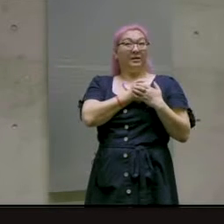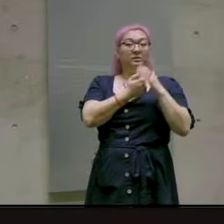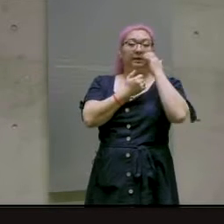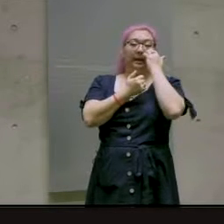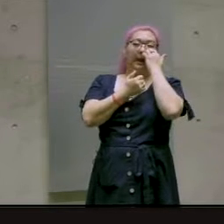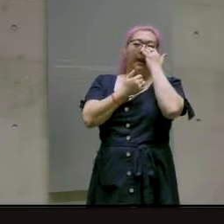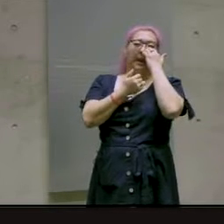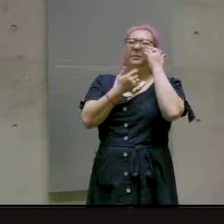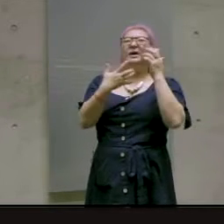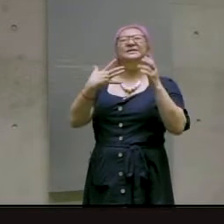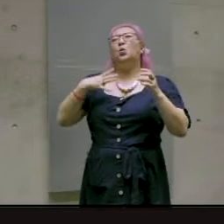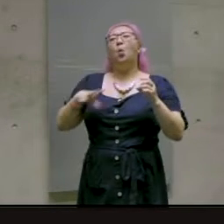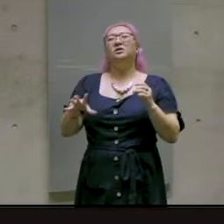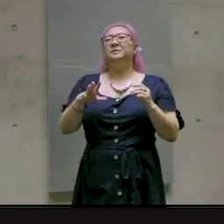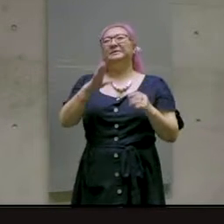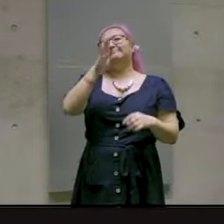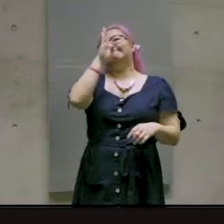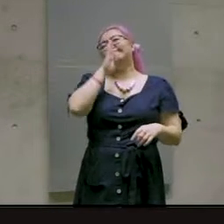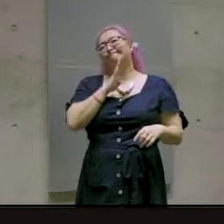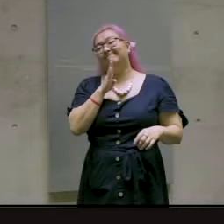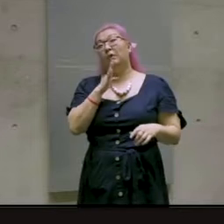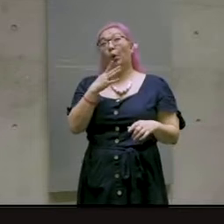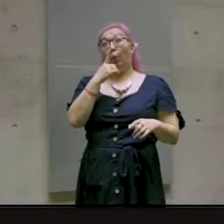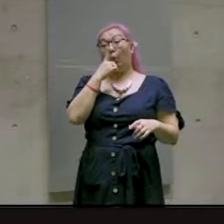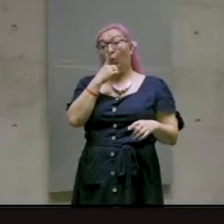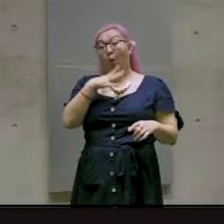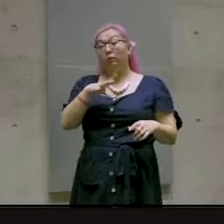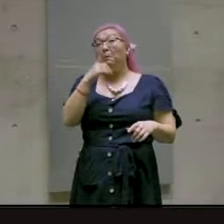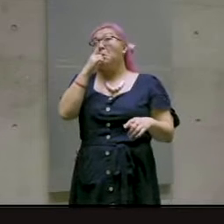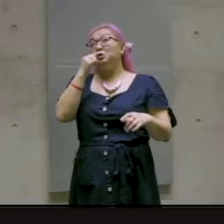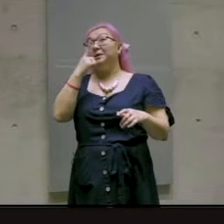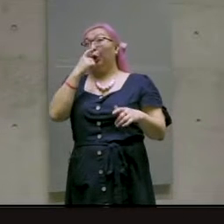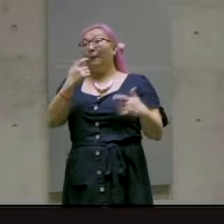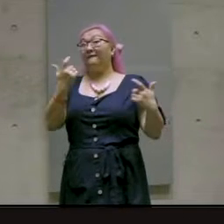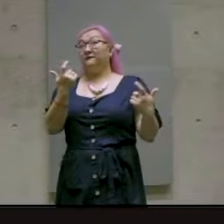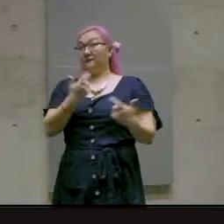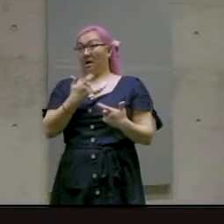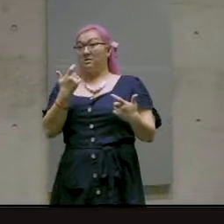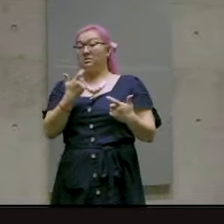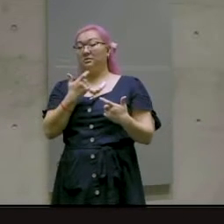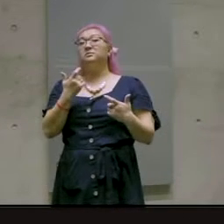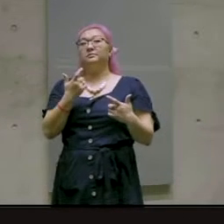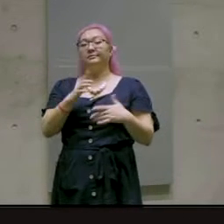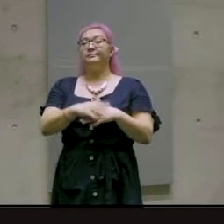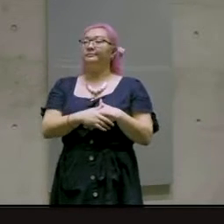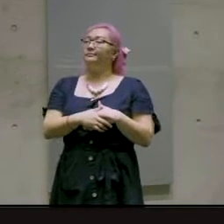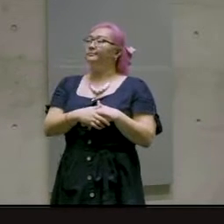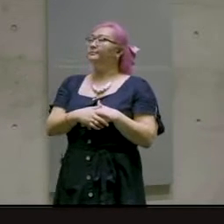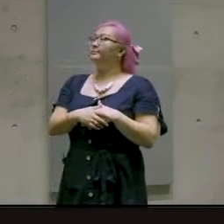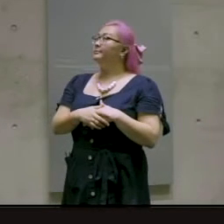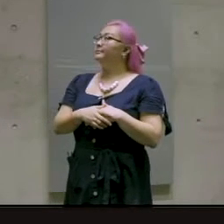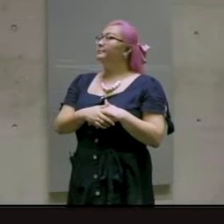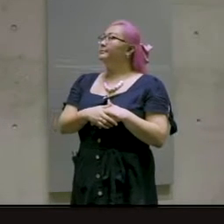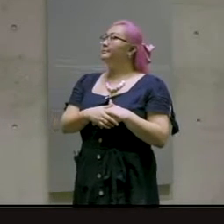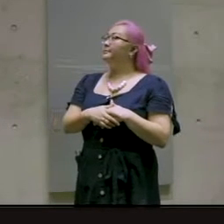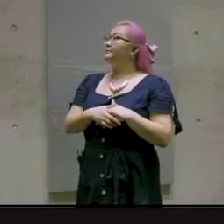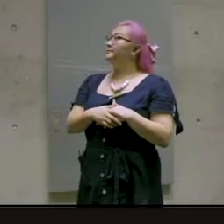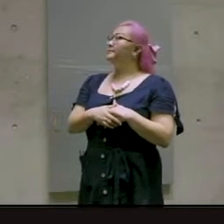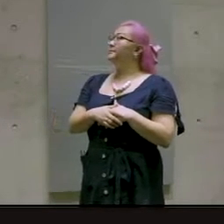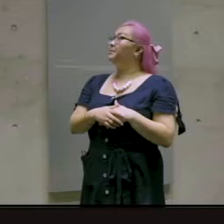kind of melancholy. We also wanted to make it fun and lean into kind of the elements of the character that we thought players might want to